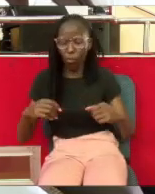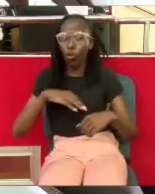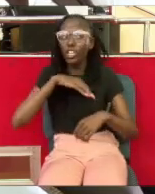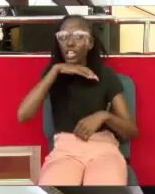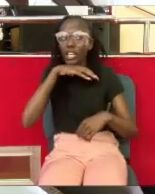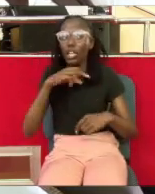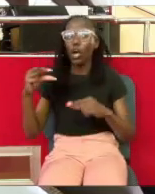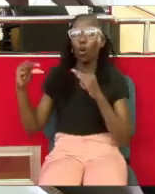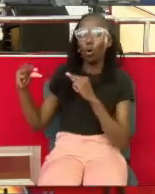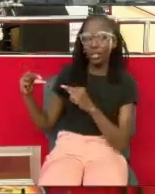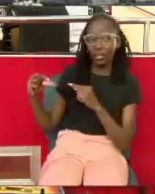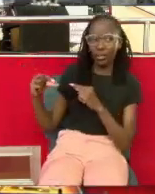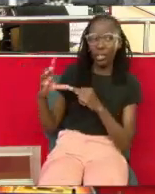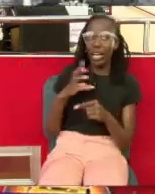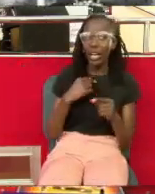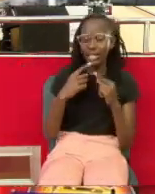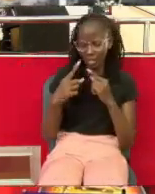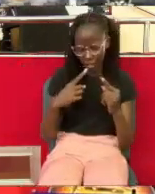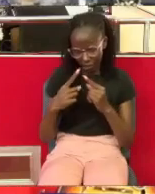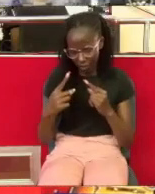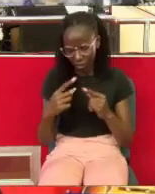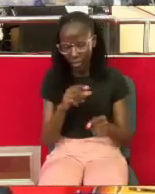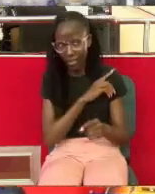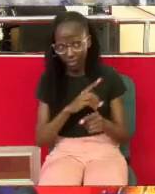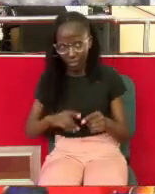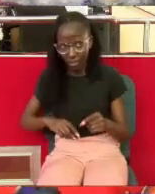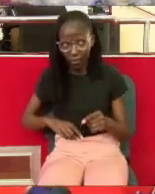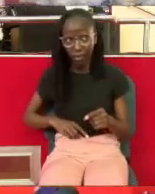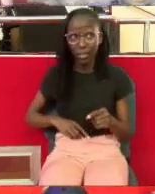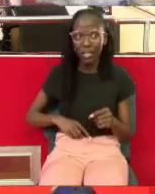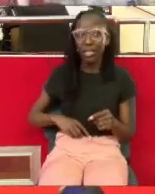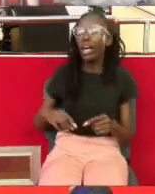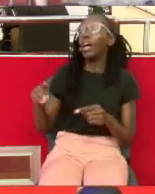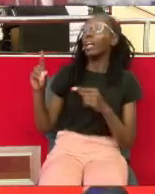told, possibly they will be given the king's daughter.